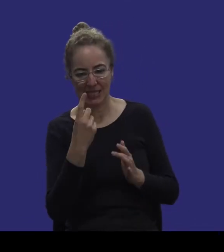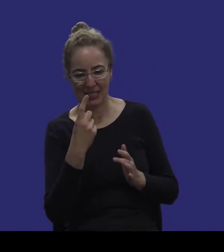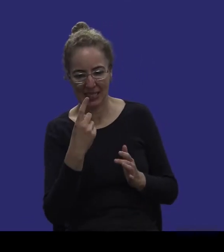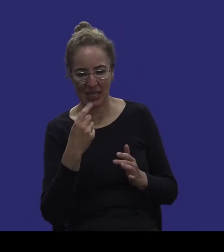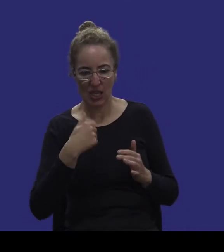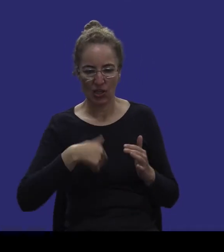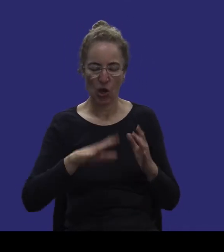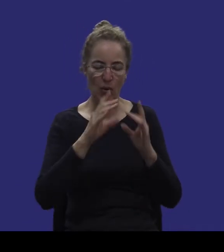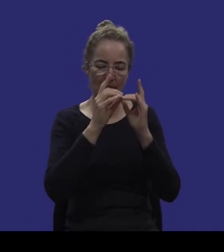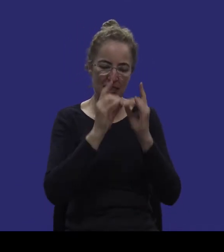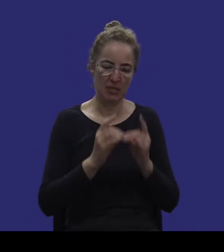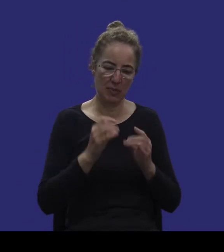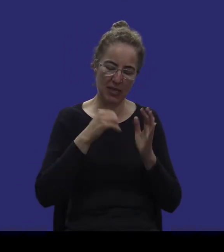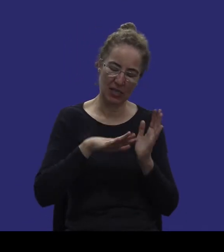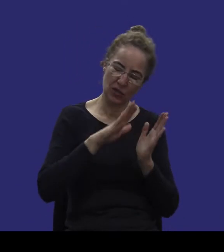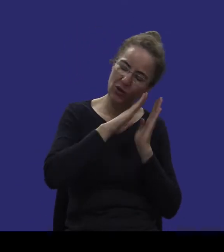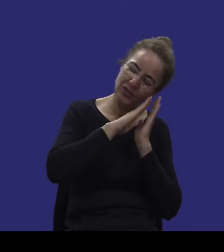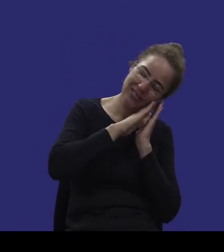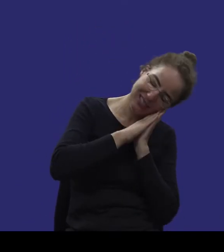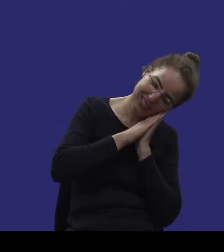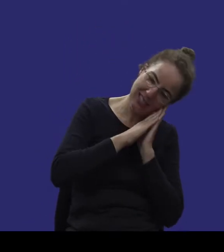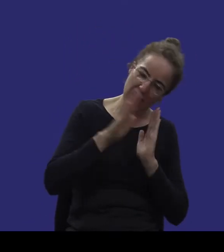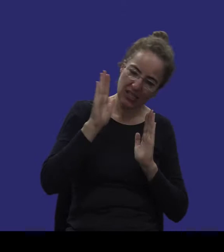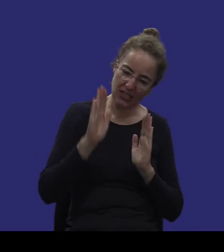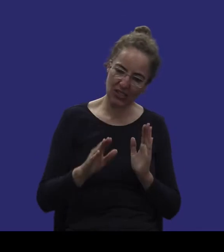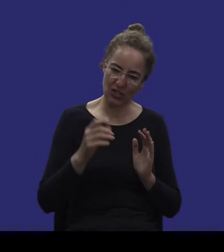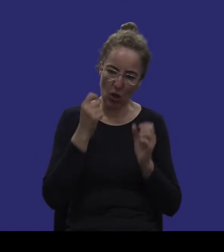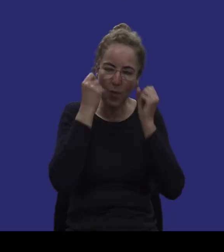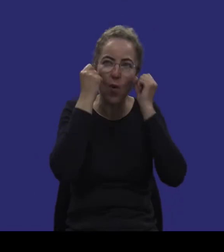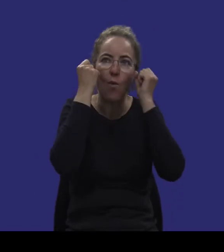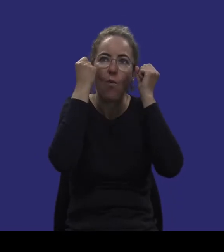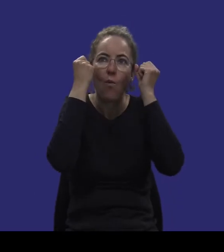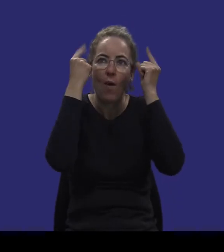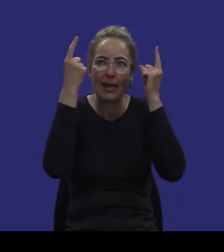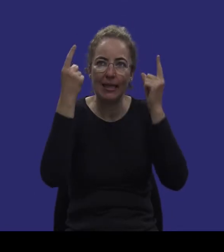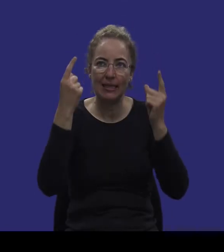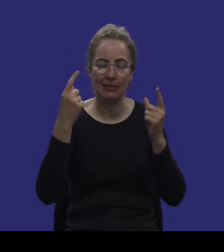into bed. Go to sleep. Stop waking me up.